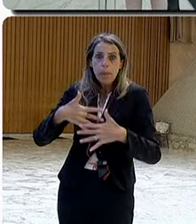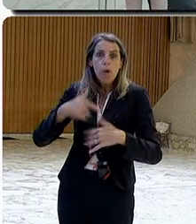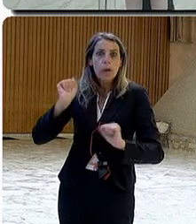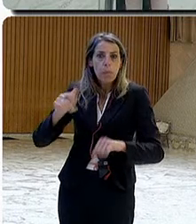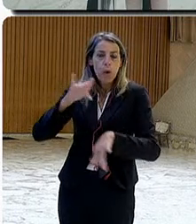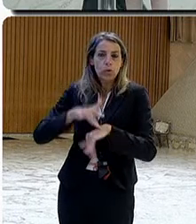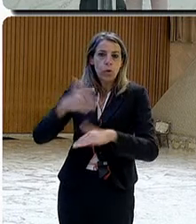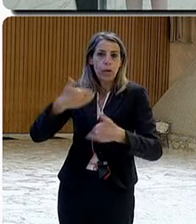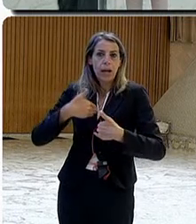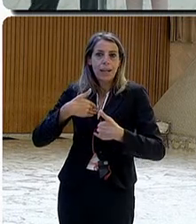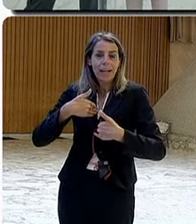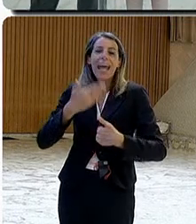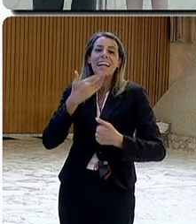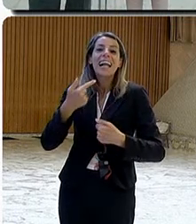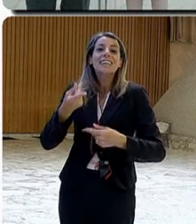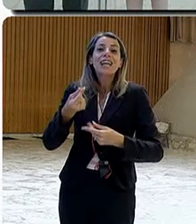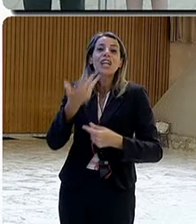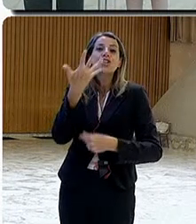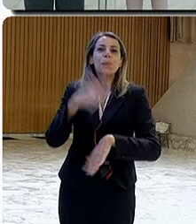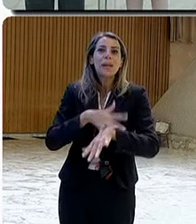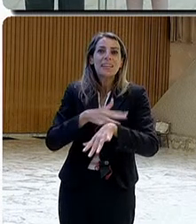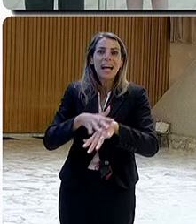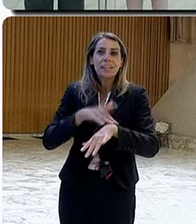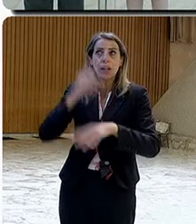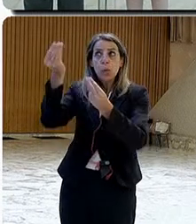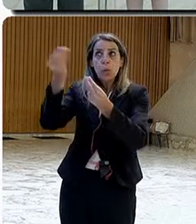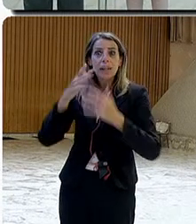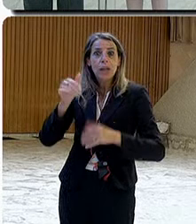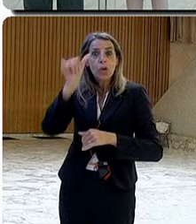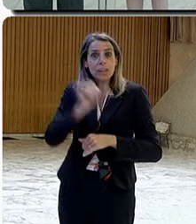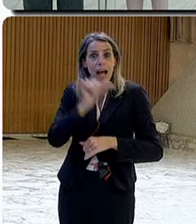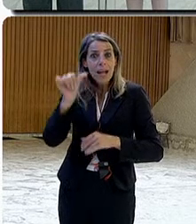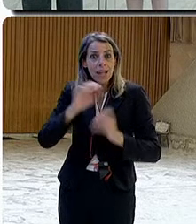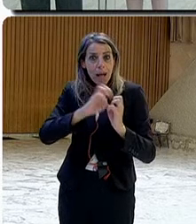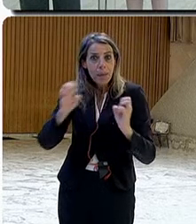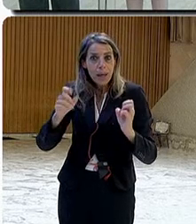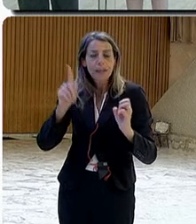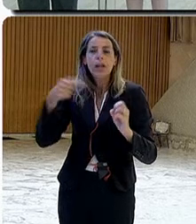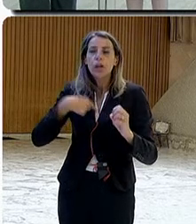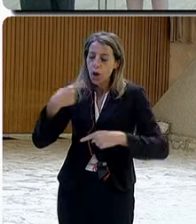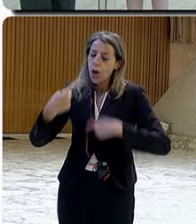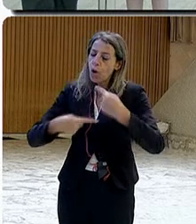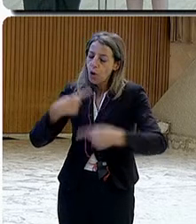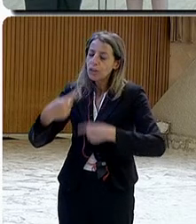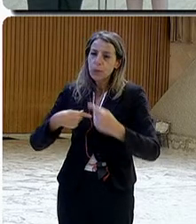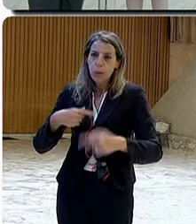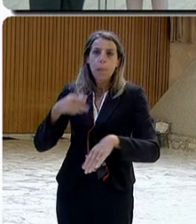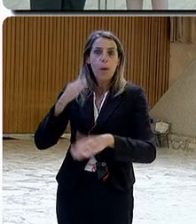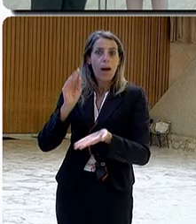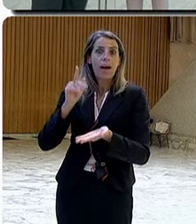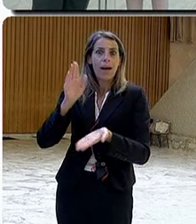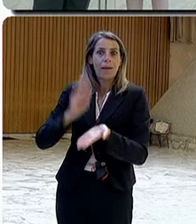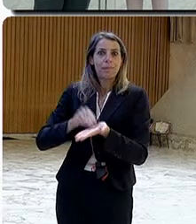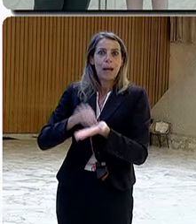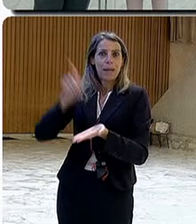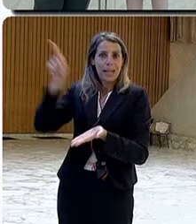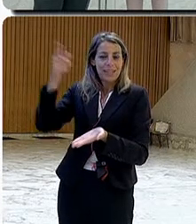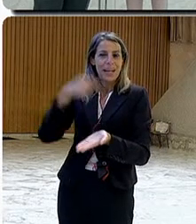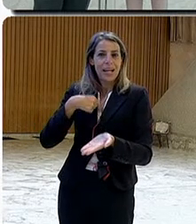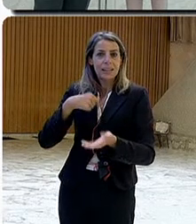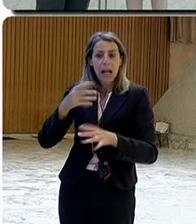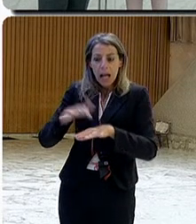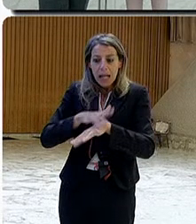senses. He gave us the sacraments so that we could continue to experience his love through our senses after